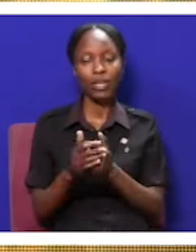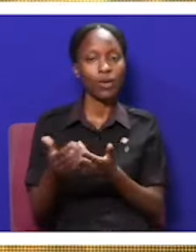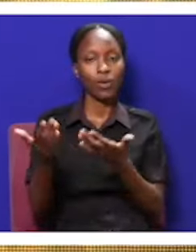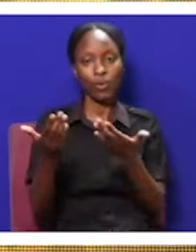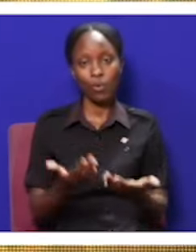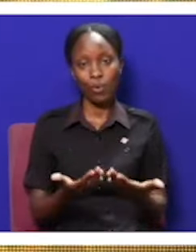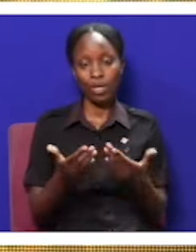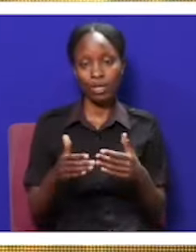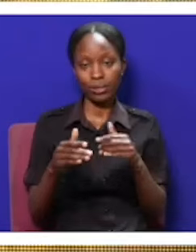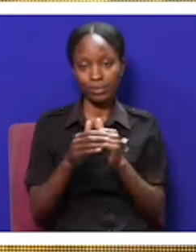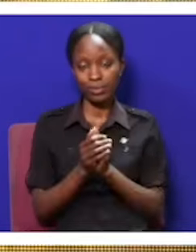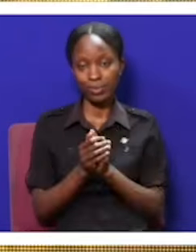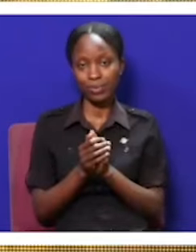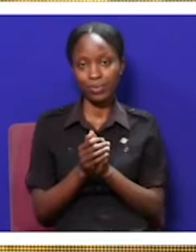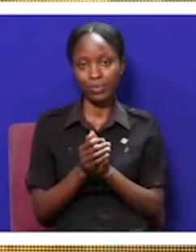to today's